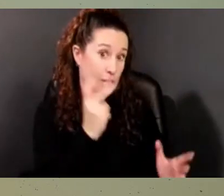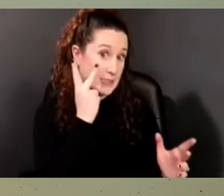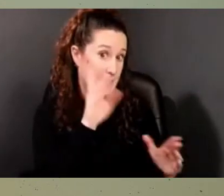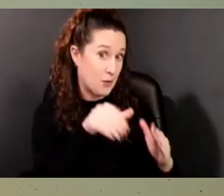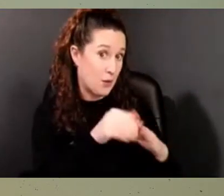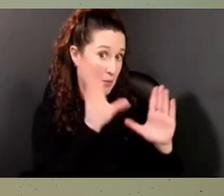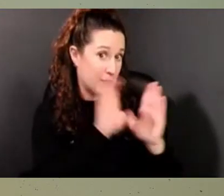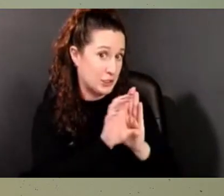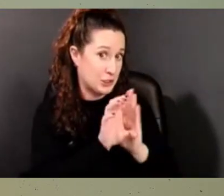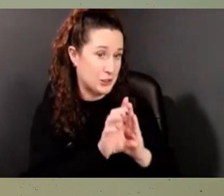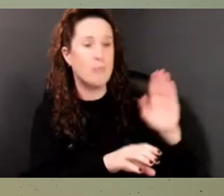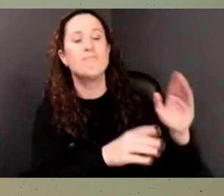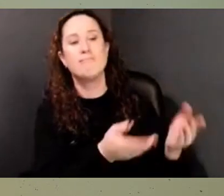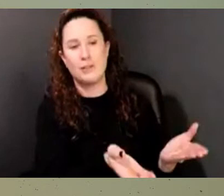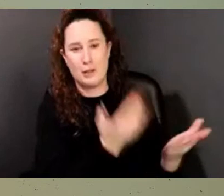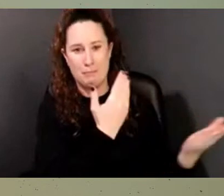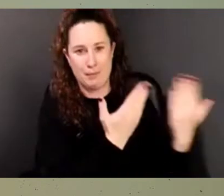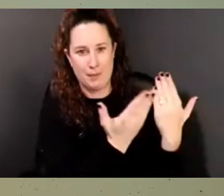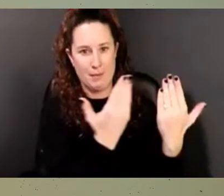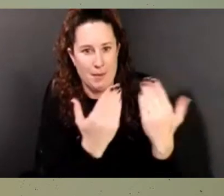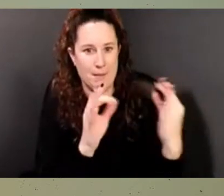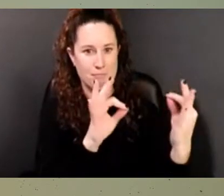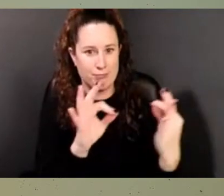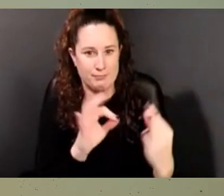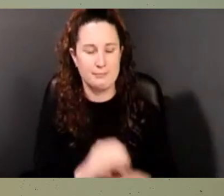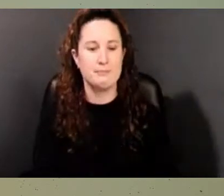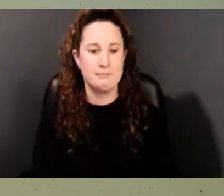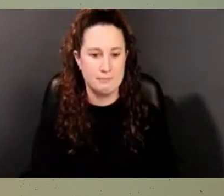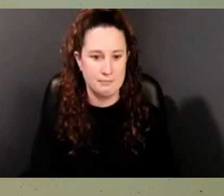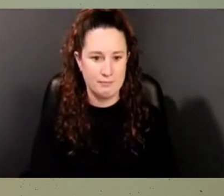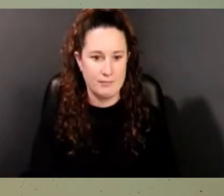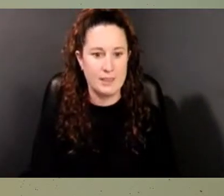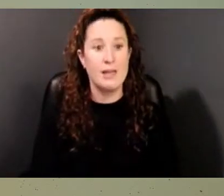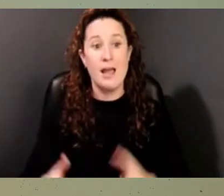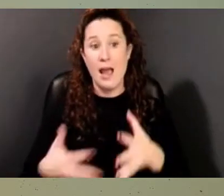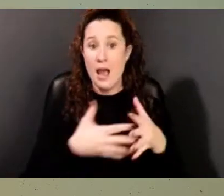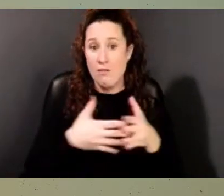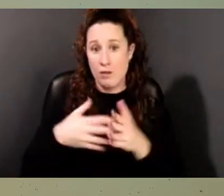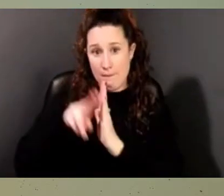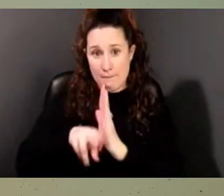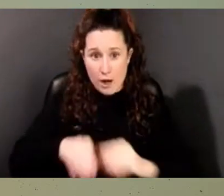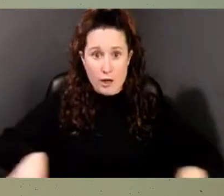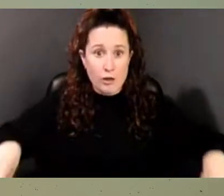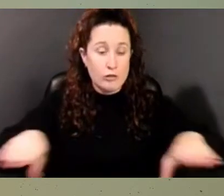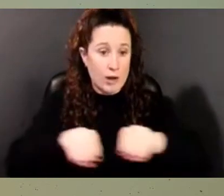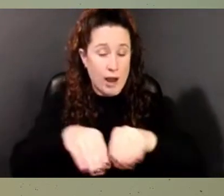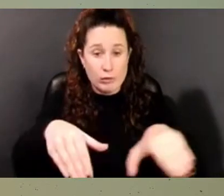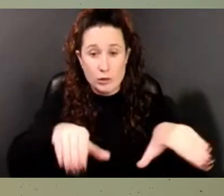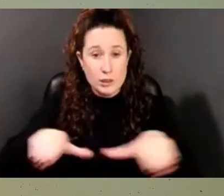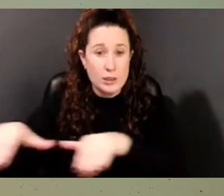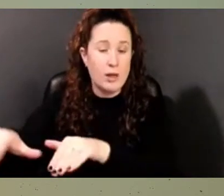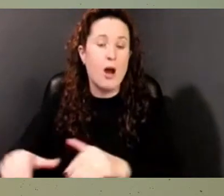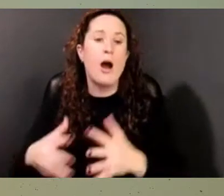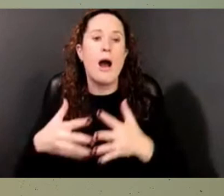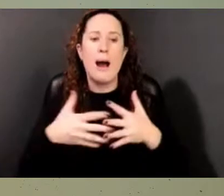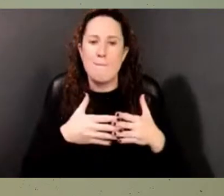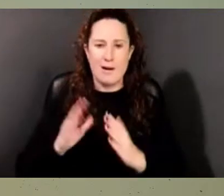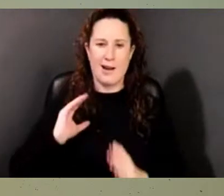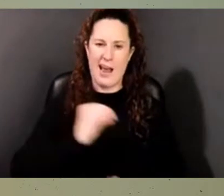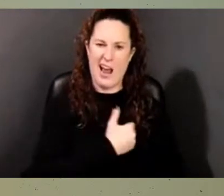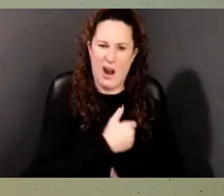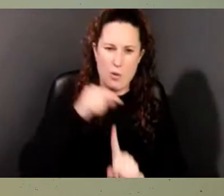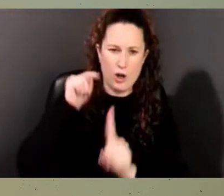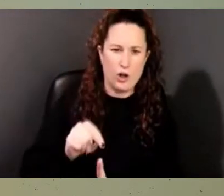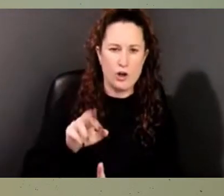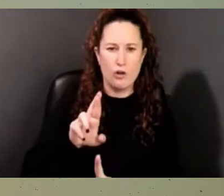Yeah, okay, they're coming up now. Thank you. African burial grounds are America's roots. I'm